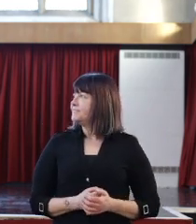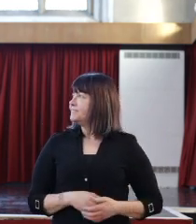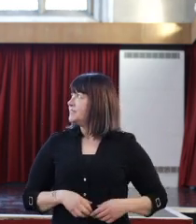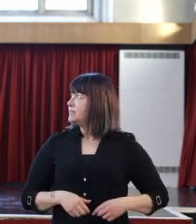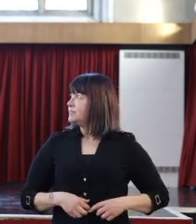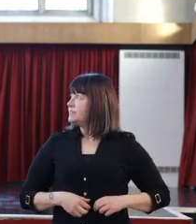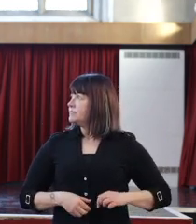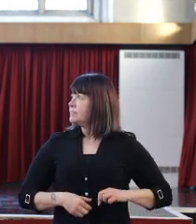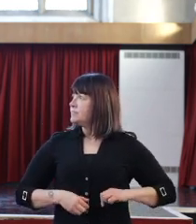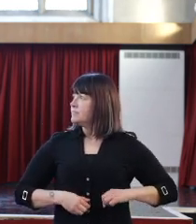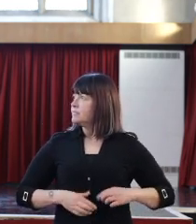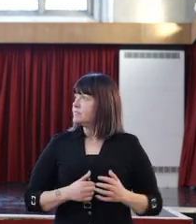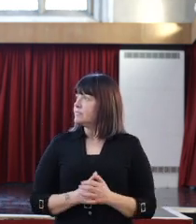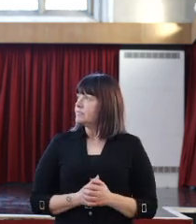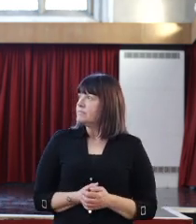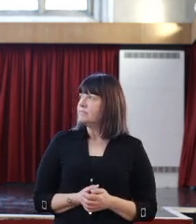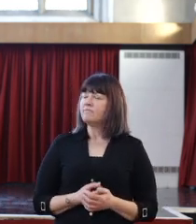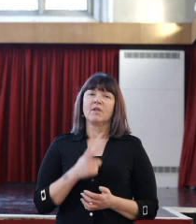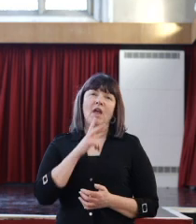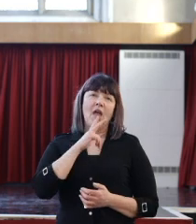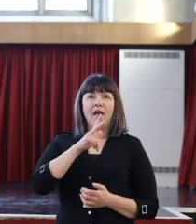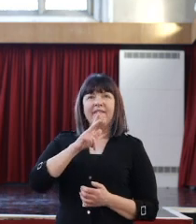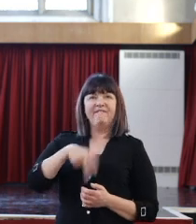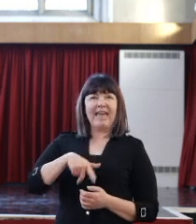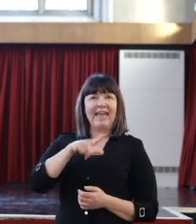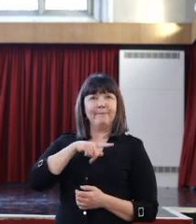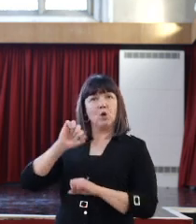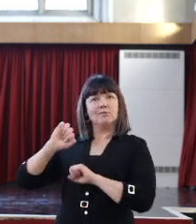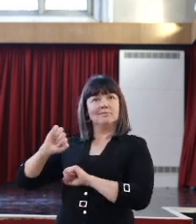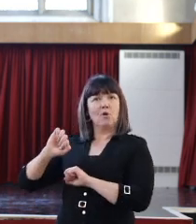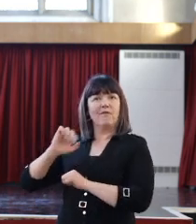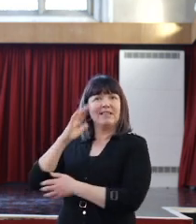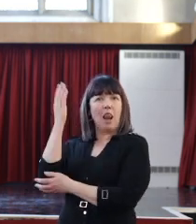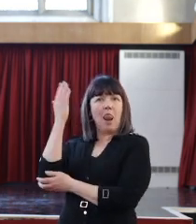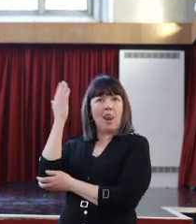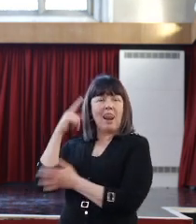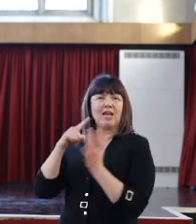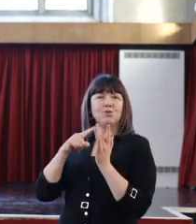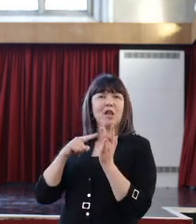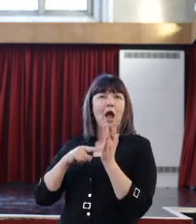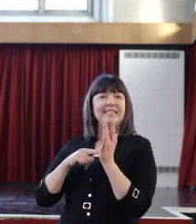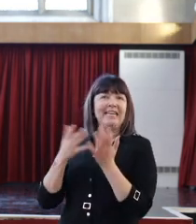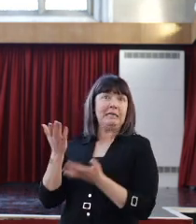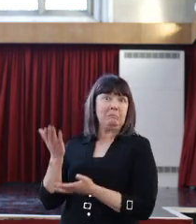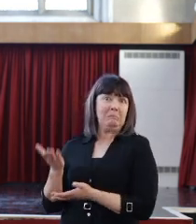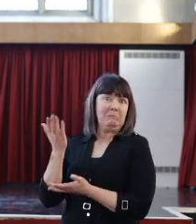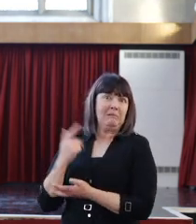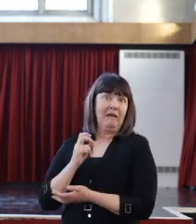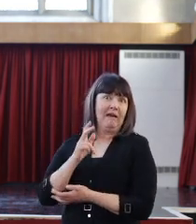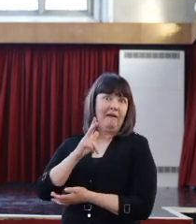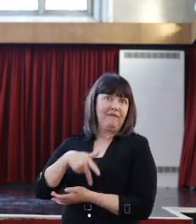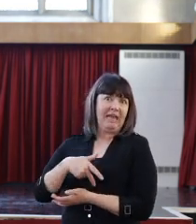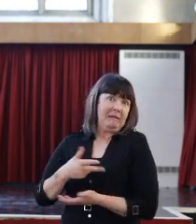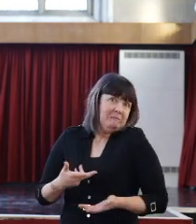I feel like I failed you as an IT company. Maybe we need to take a leaf out of your book.